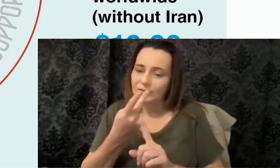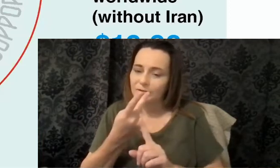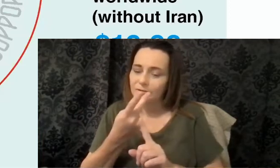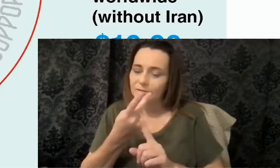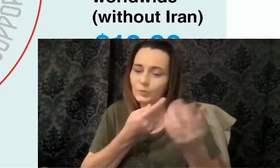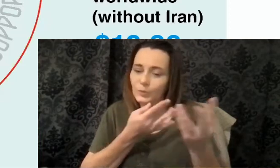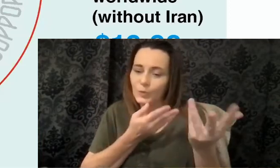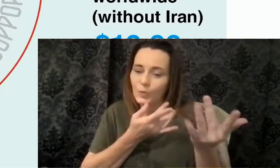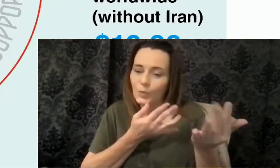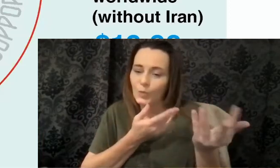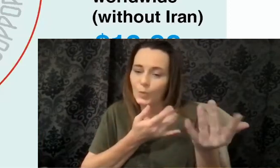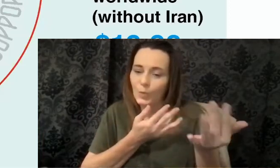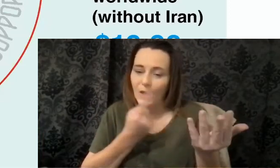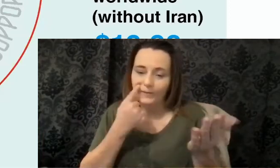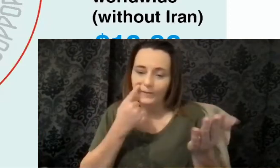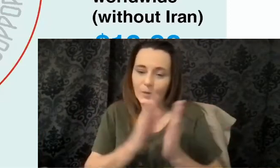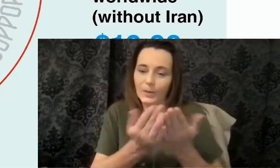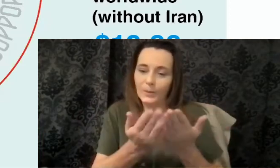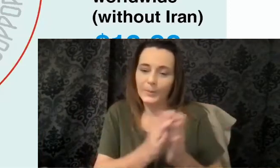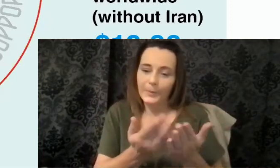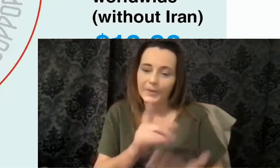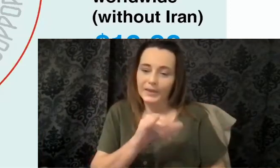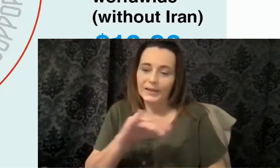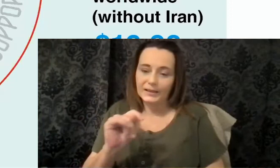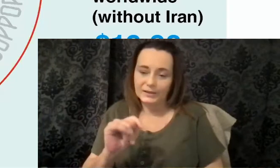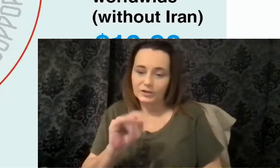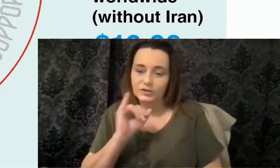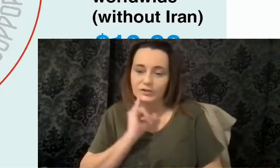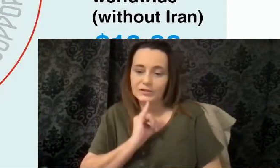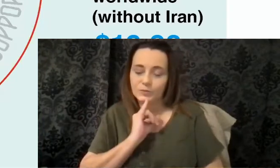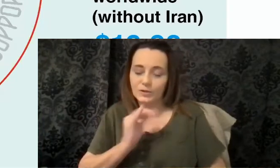waiting for literature in Israel.